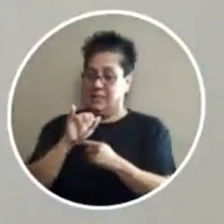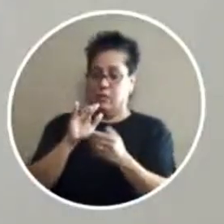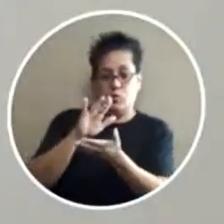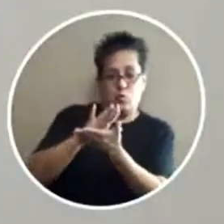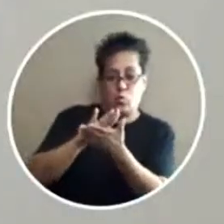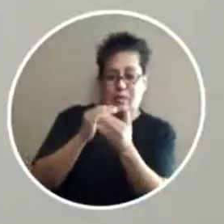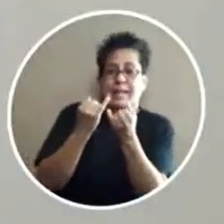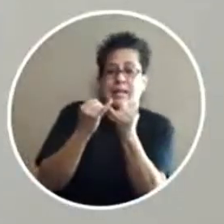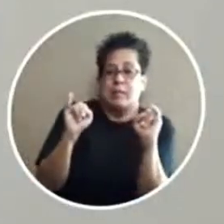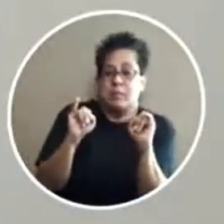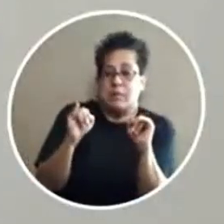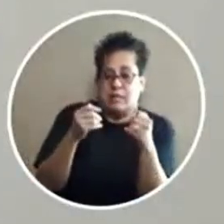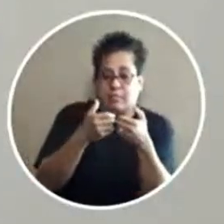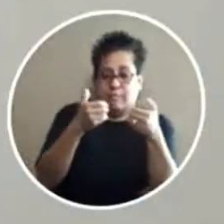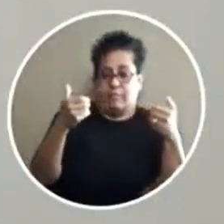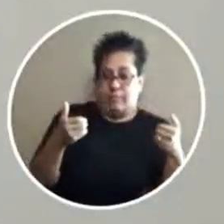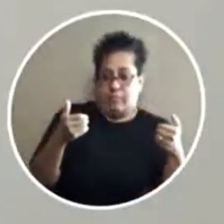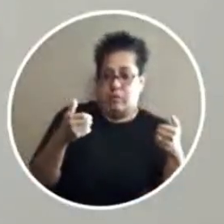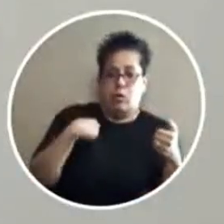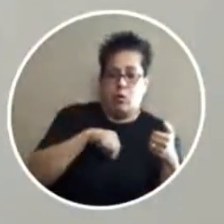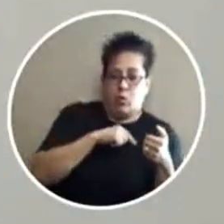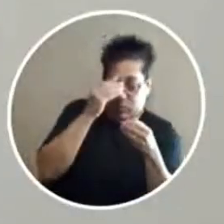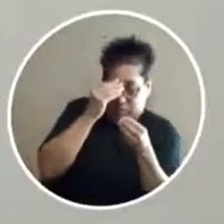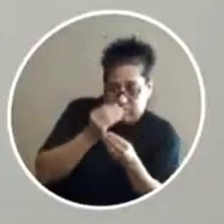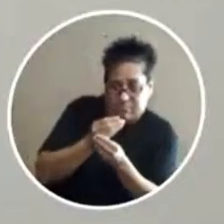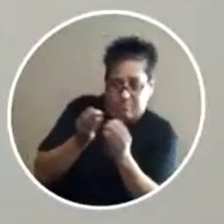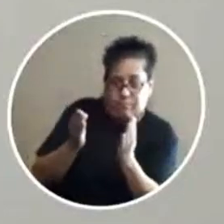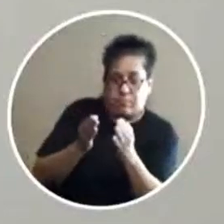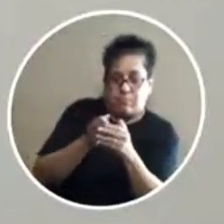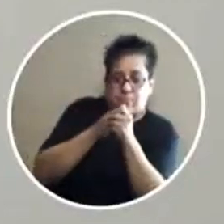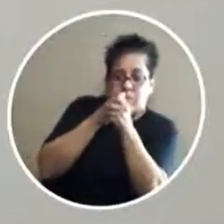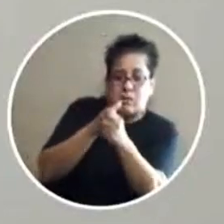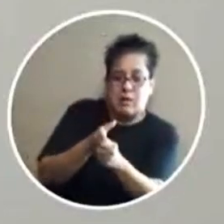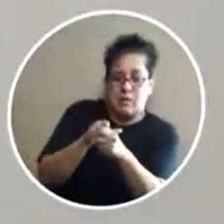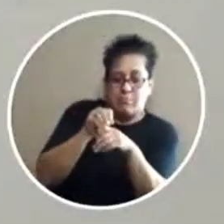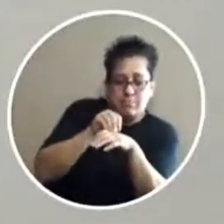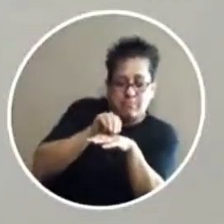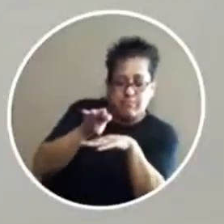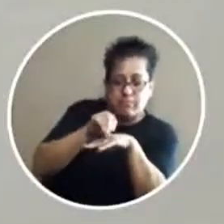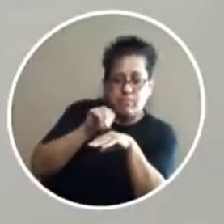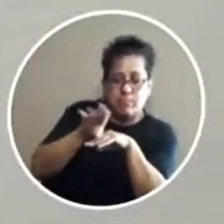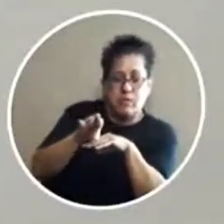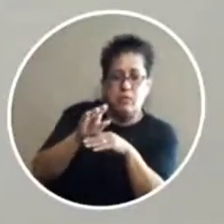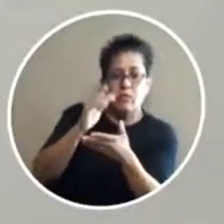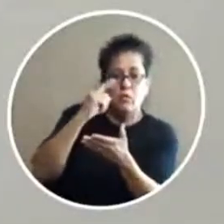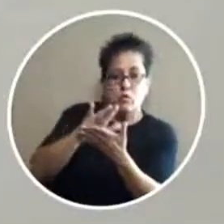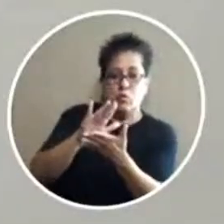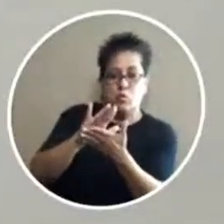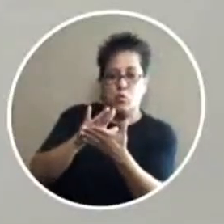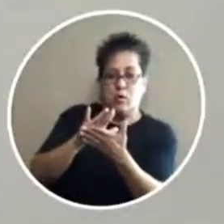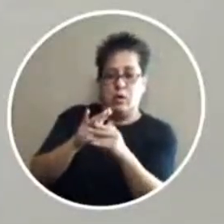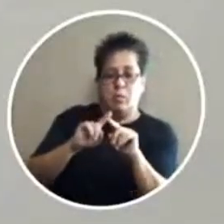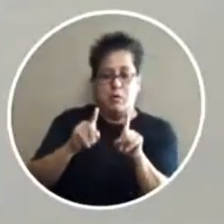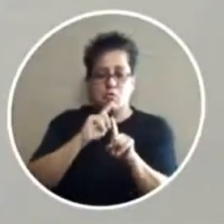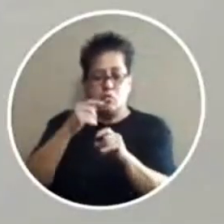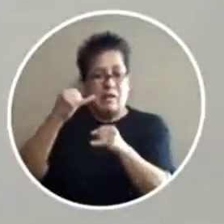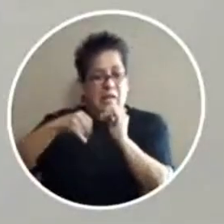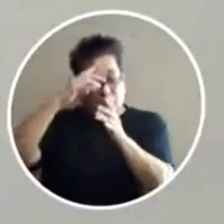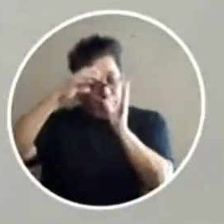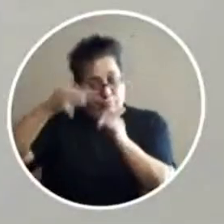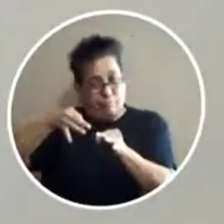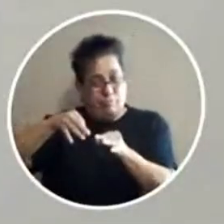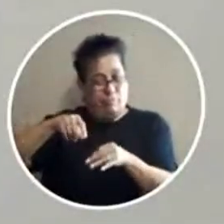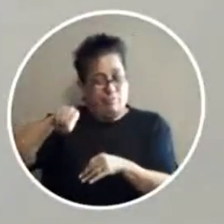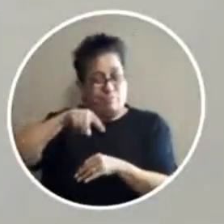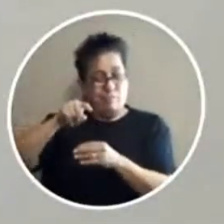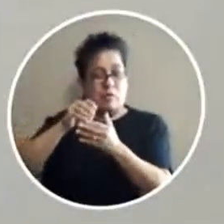entities. We have provided guidance to area schools, but the ultimate decision is up to each of our